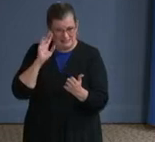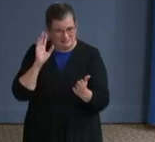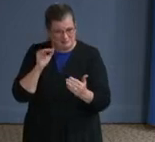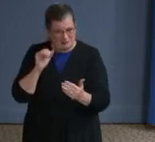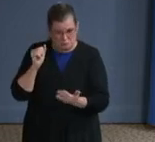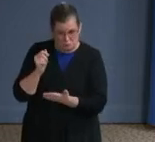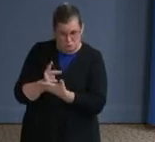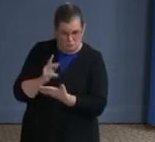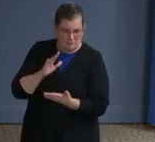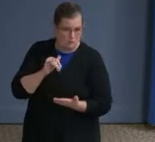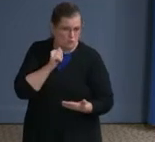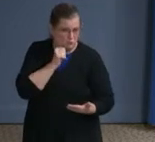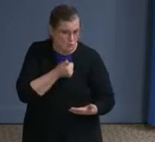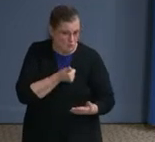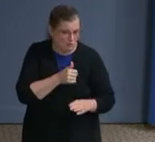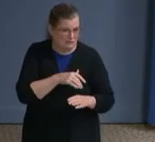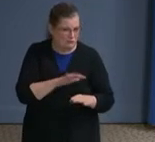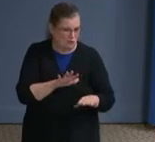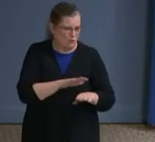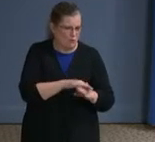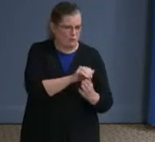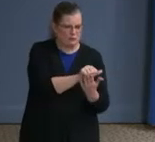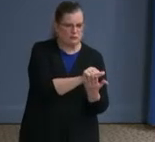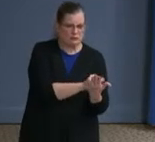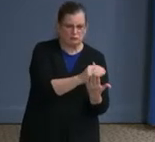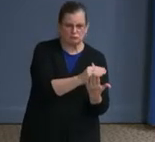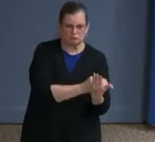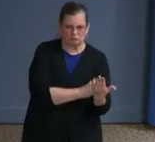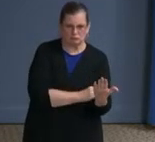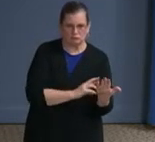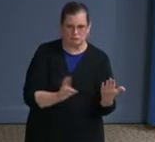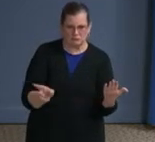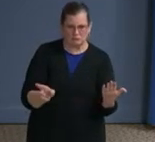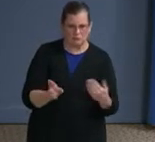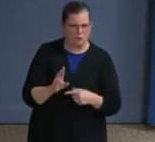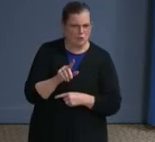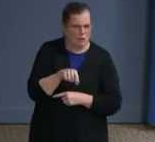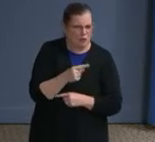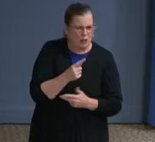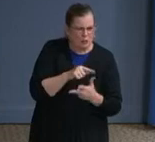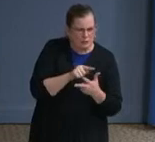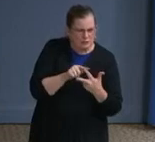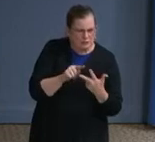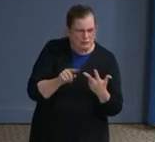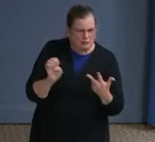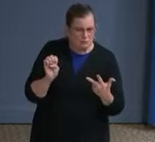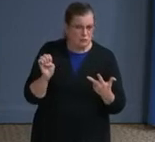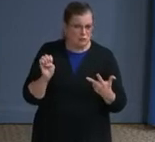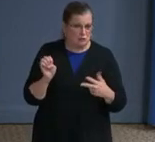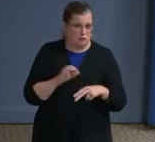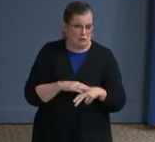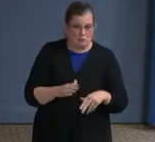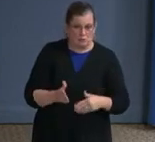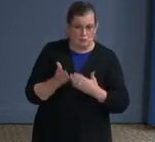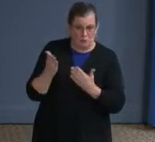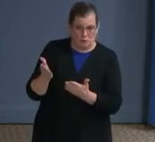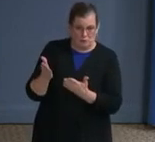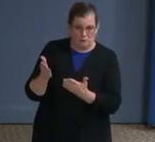on the agenda as well. There are only 3 emergencies on the bill, on the